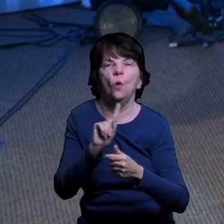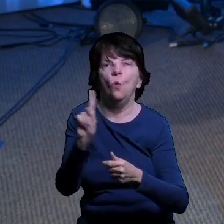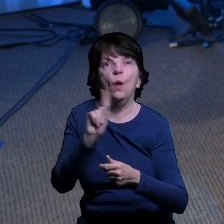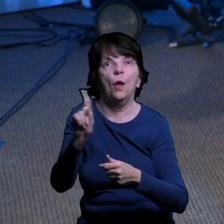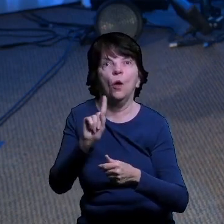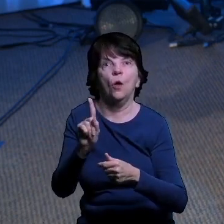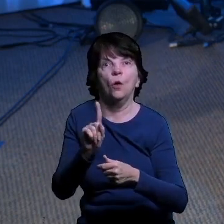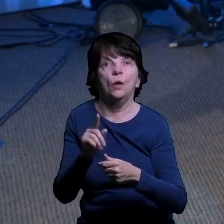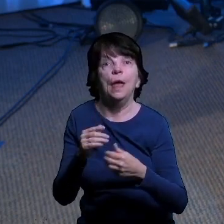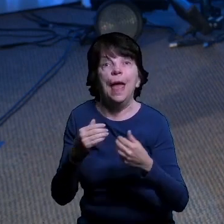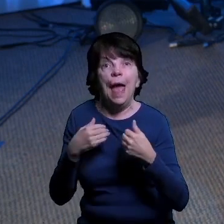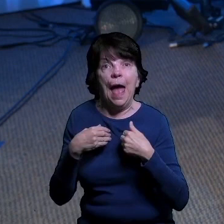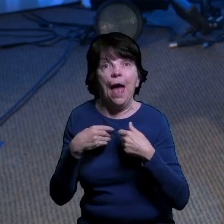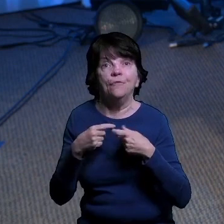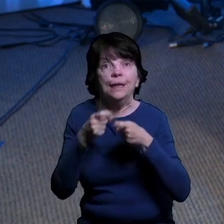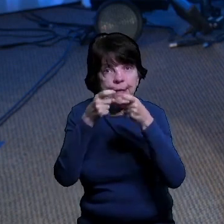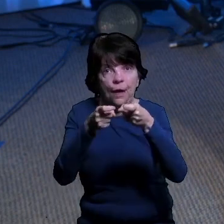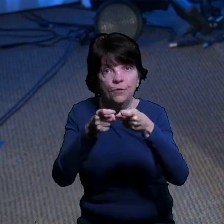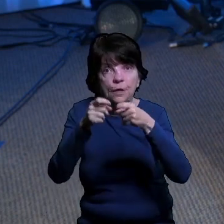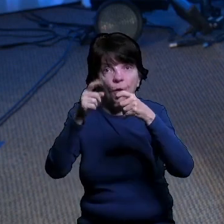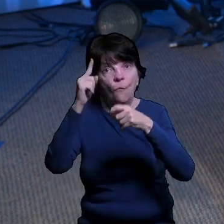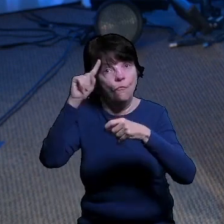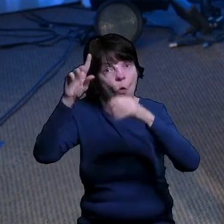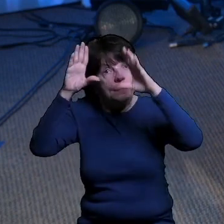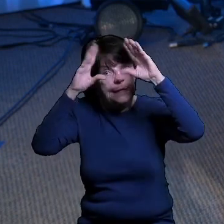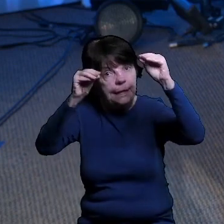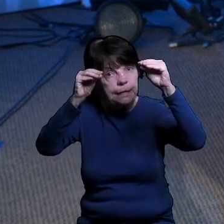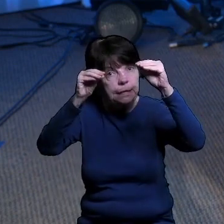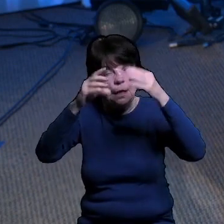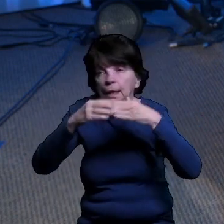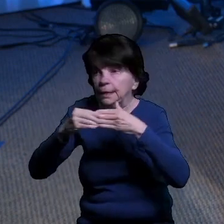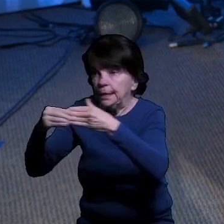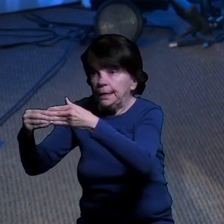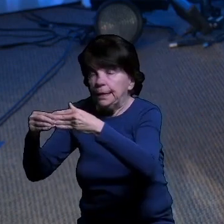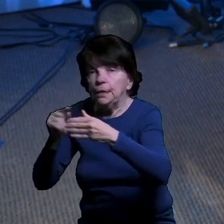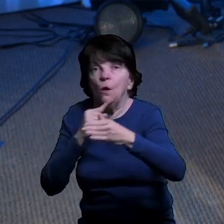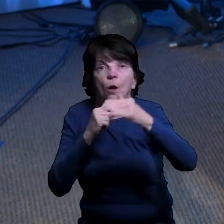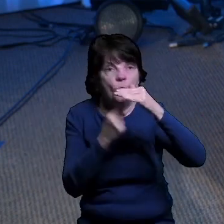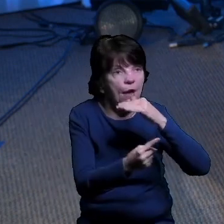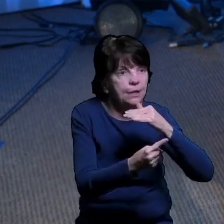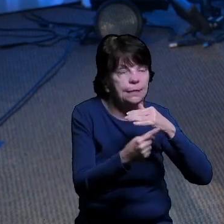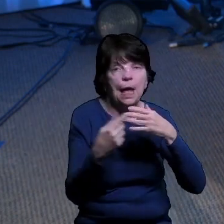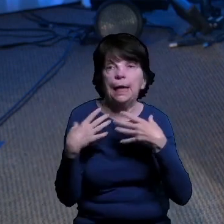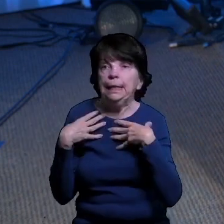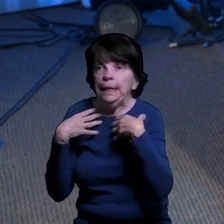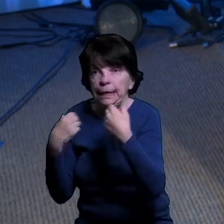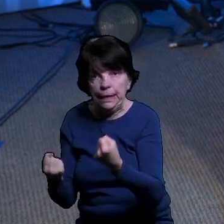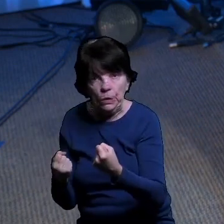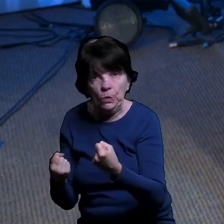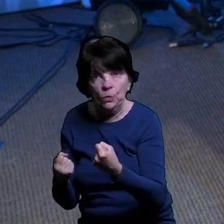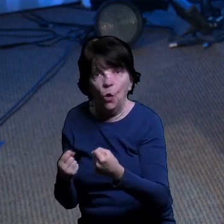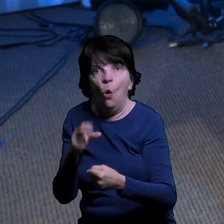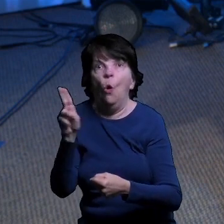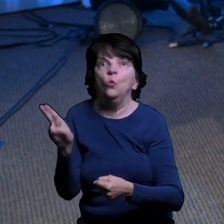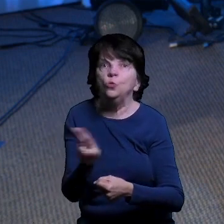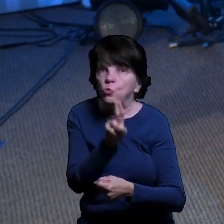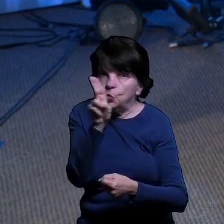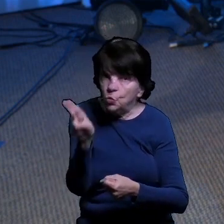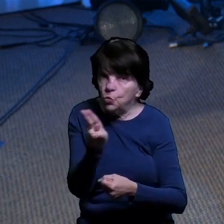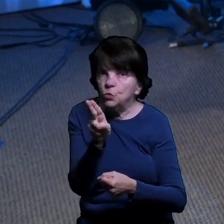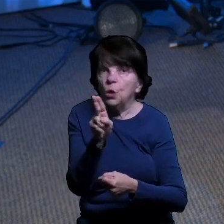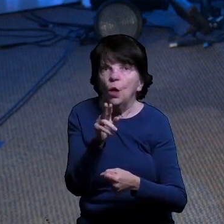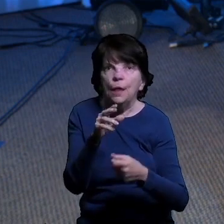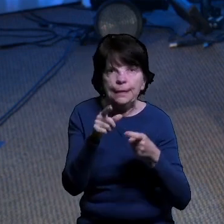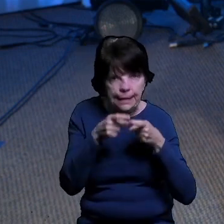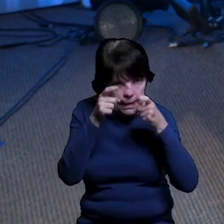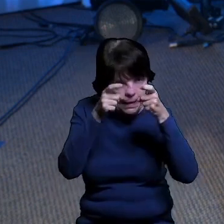teach, you have the gift to lead, you have the gift to prophesy, you have the gift to heal, you have the gift of faith, you